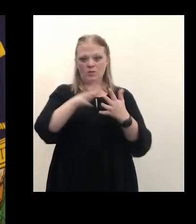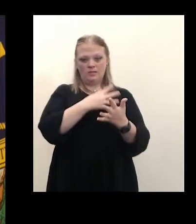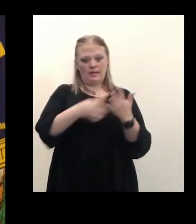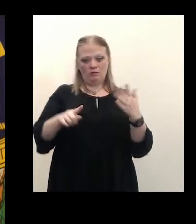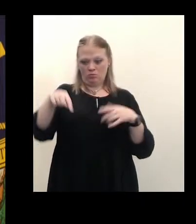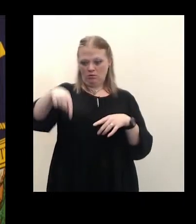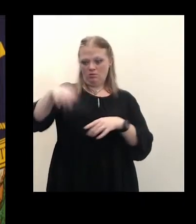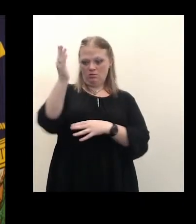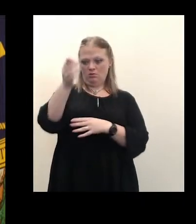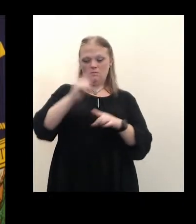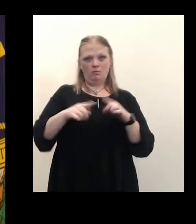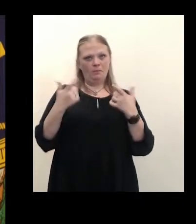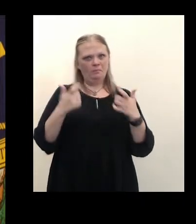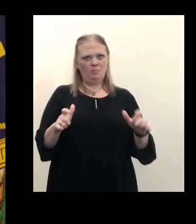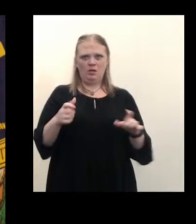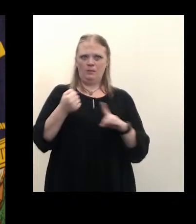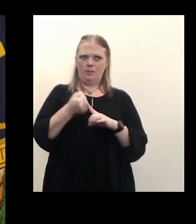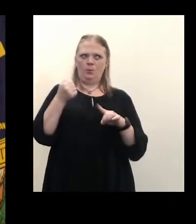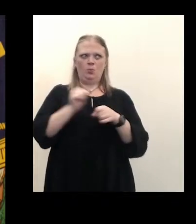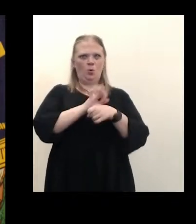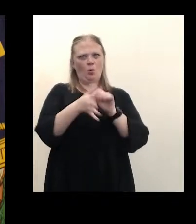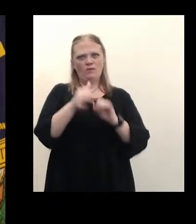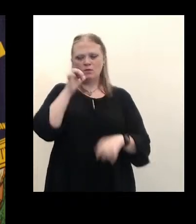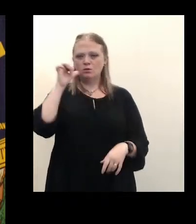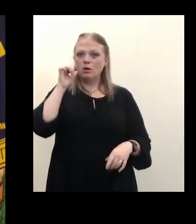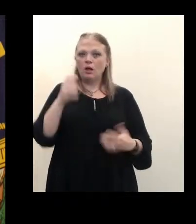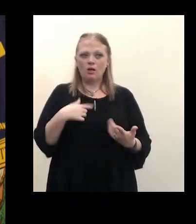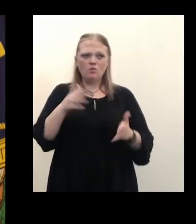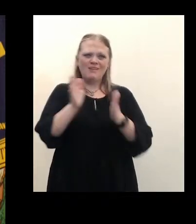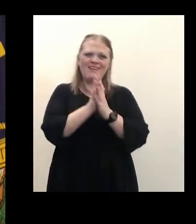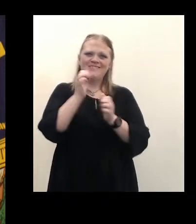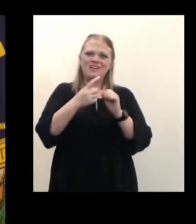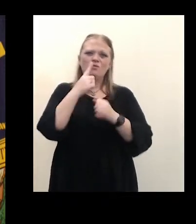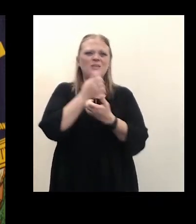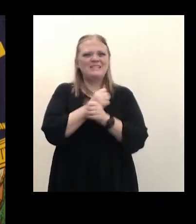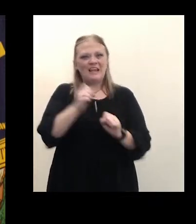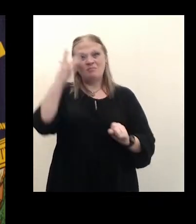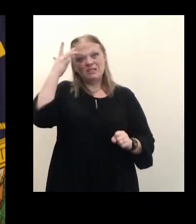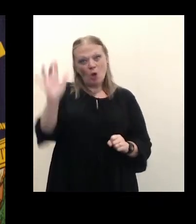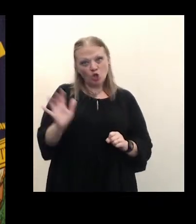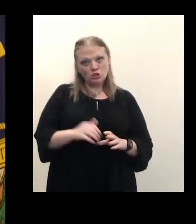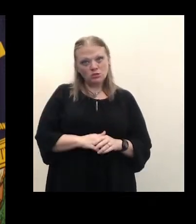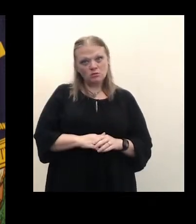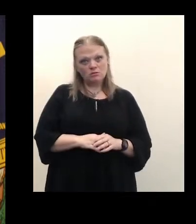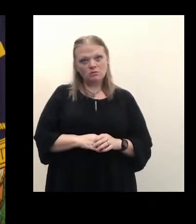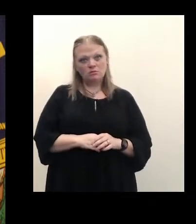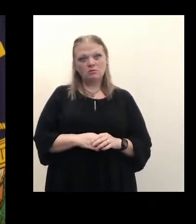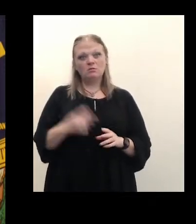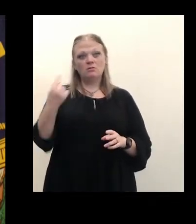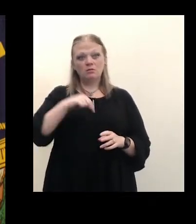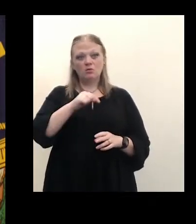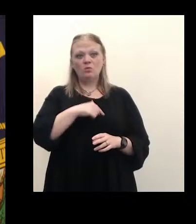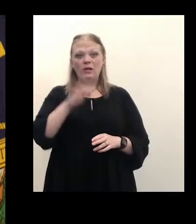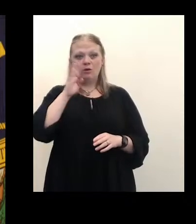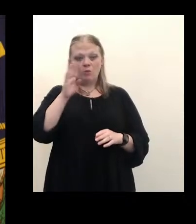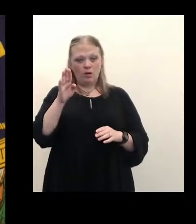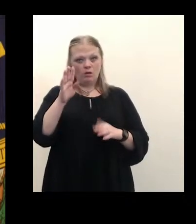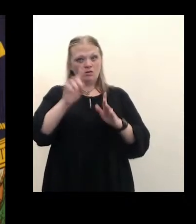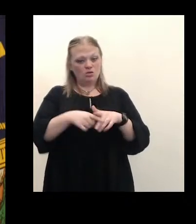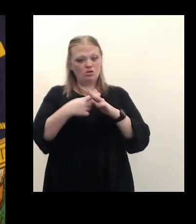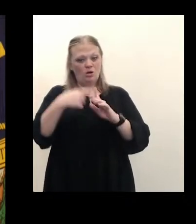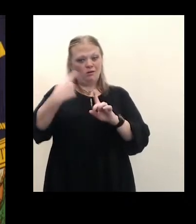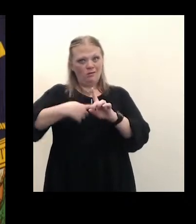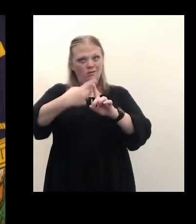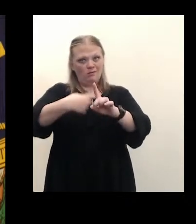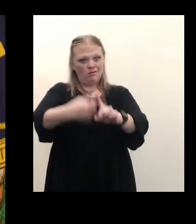had a big COVID day yesterday. I just ask everyone to be safe, be smart. We are going to be entering the months when most of us will be